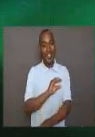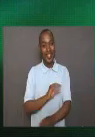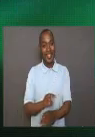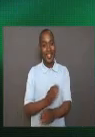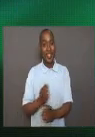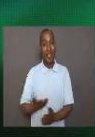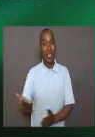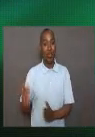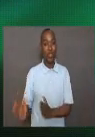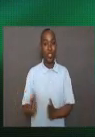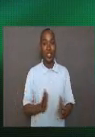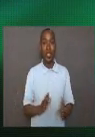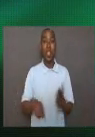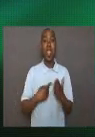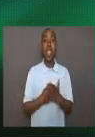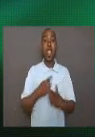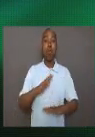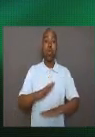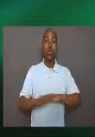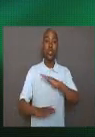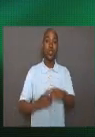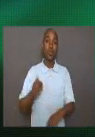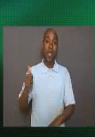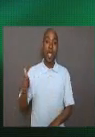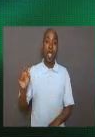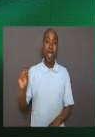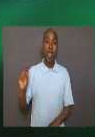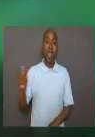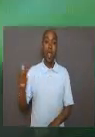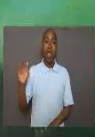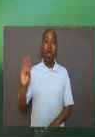This process is called anabolism.